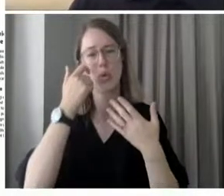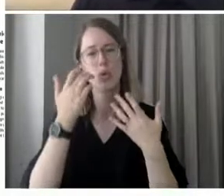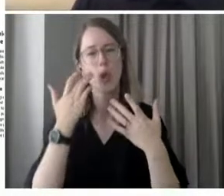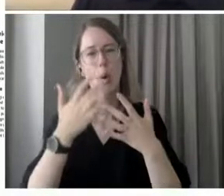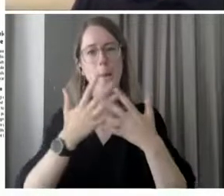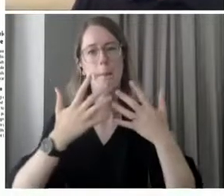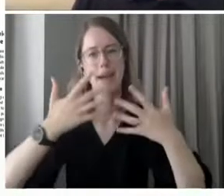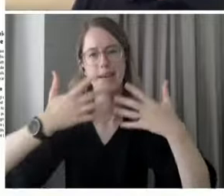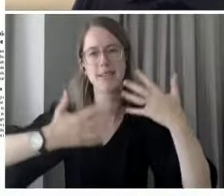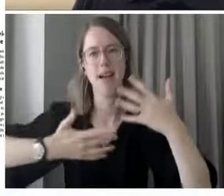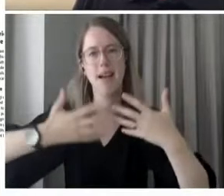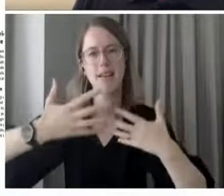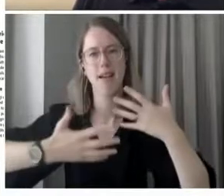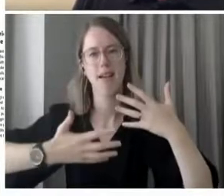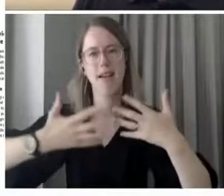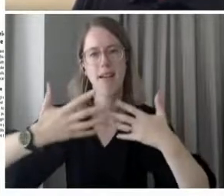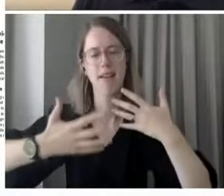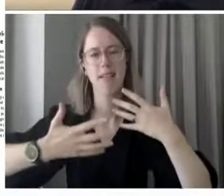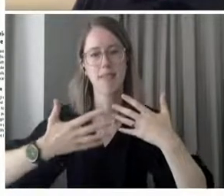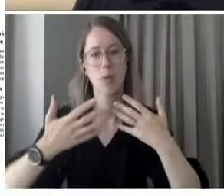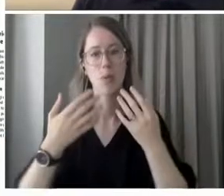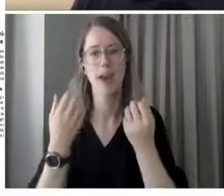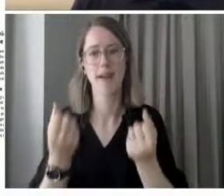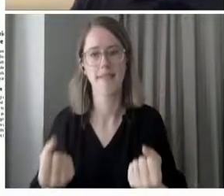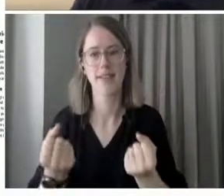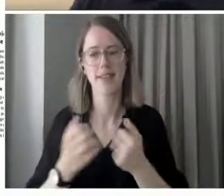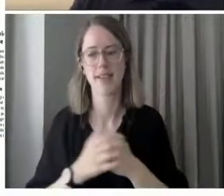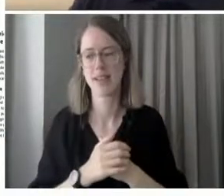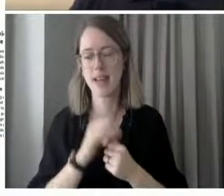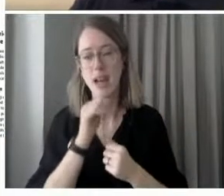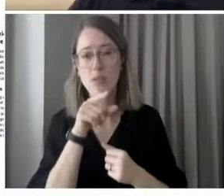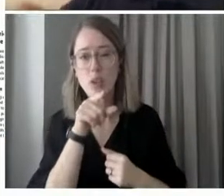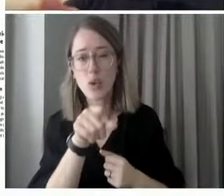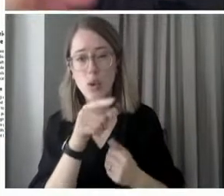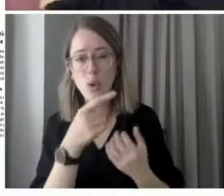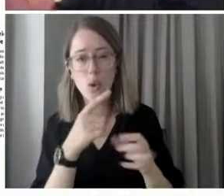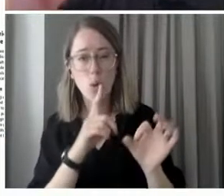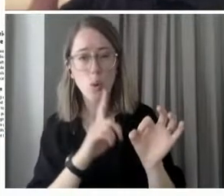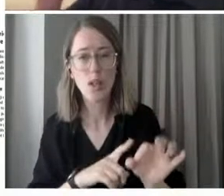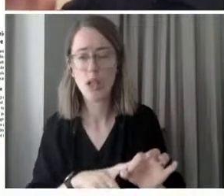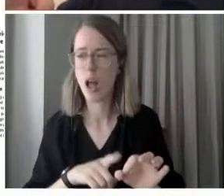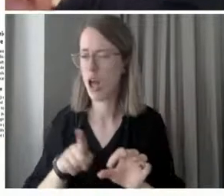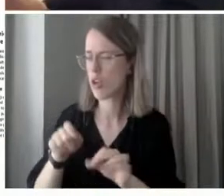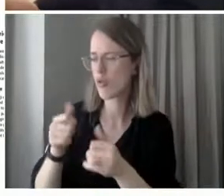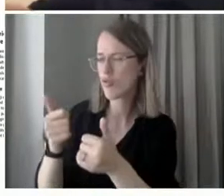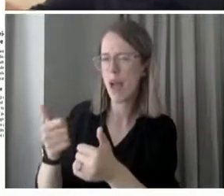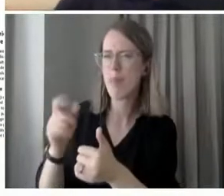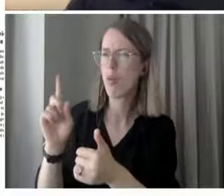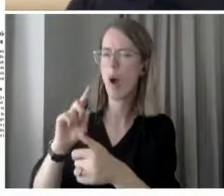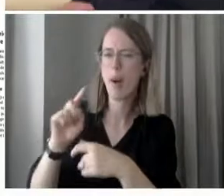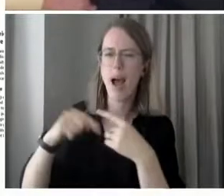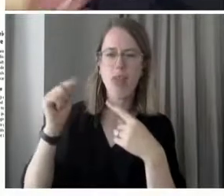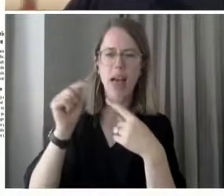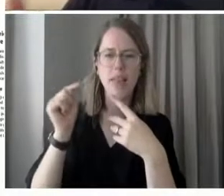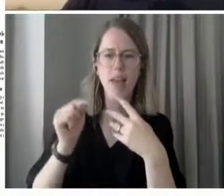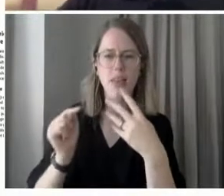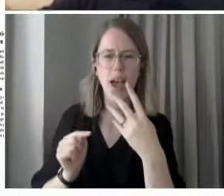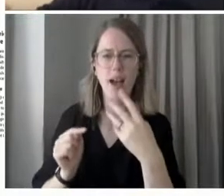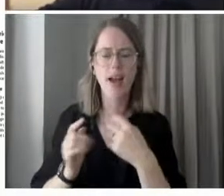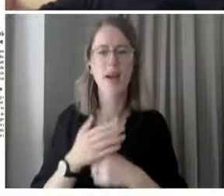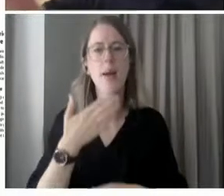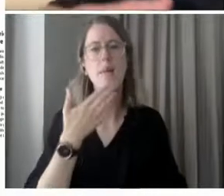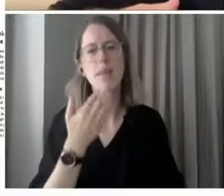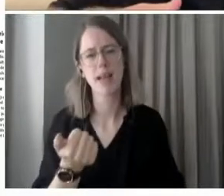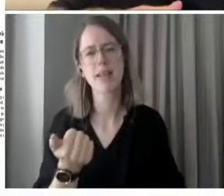bank that we're sitting on. So if you have questions like, yes, this is great, but what about this? Then please,